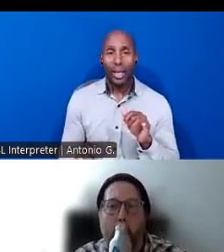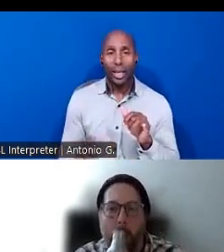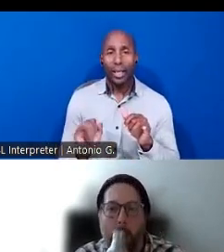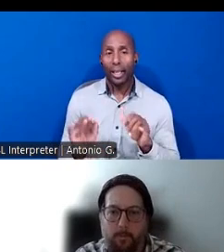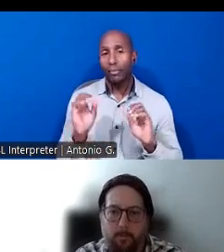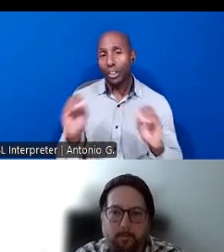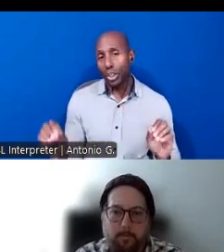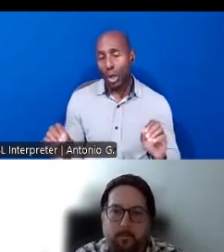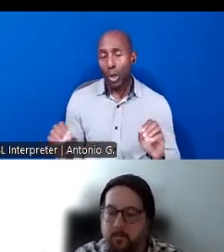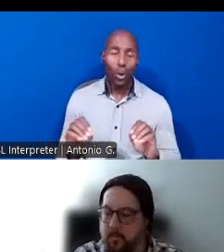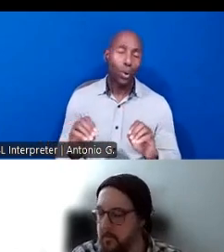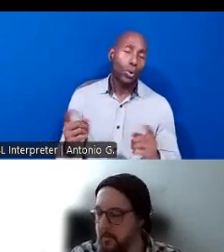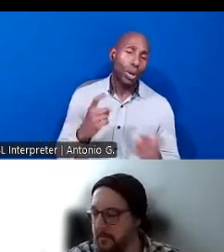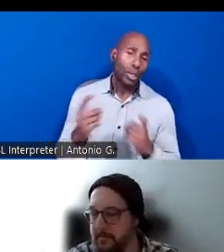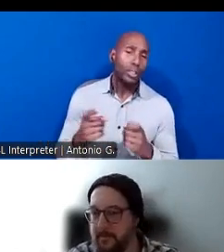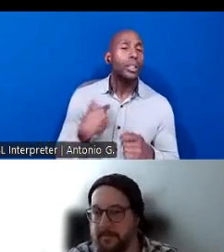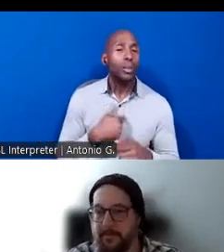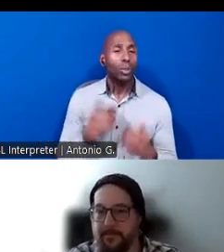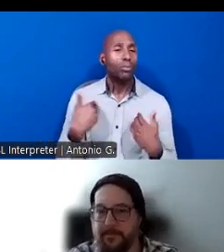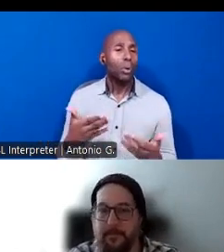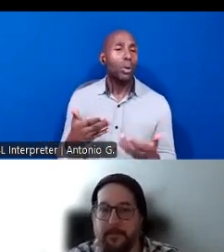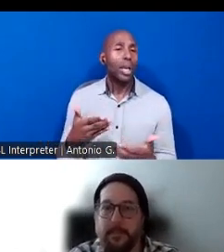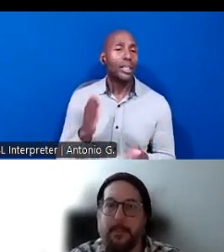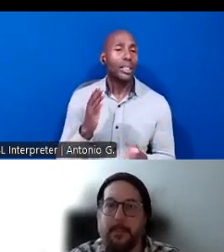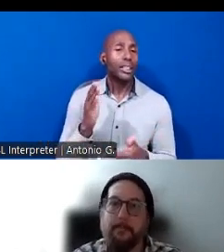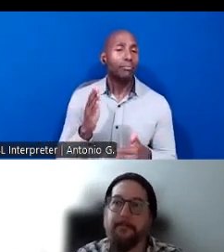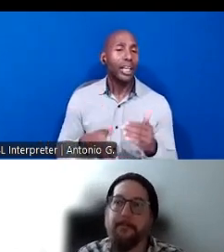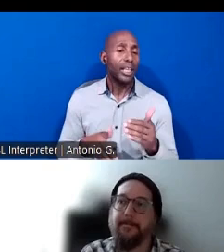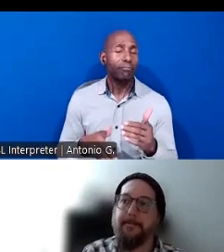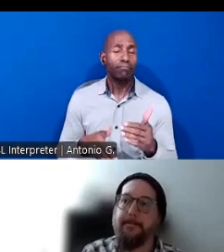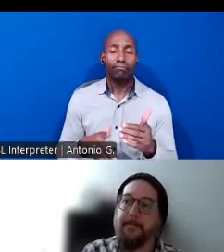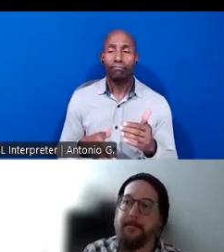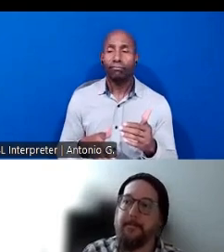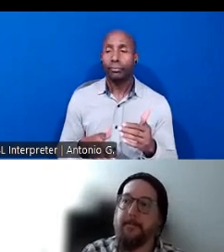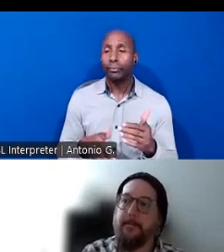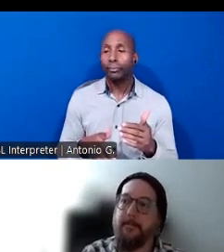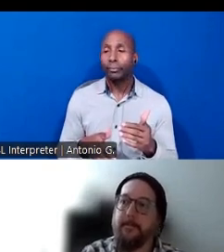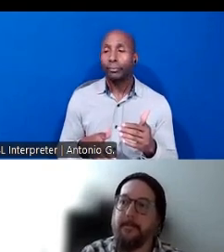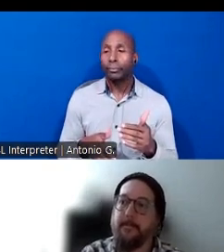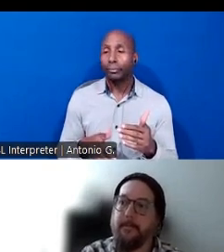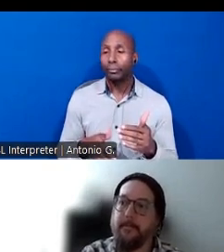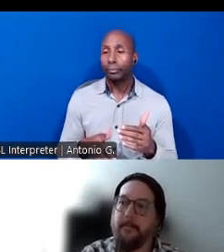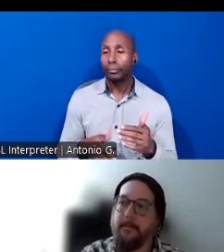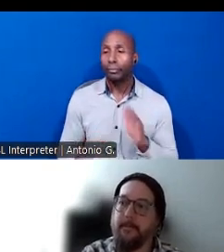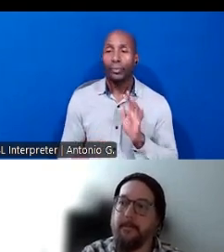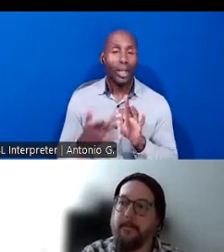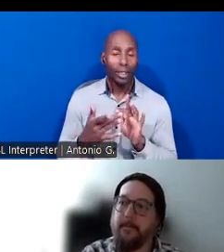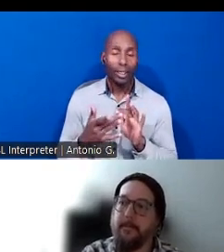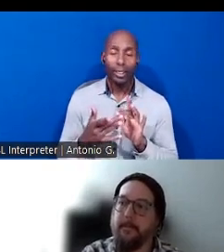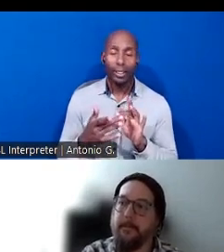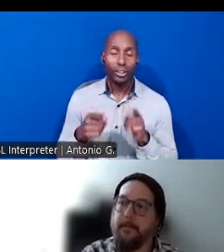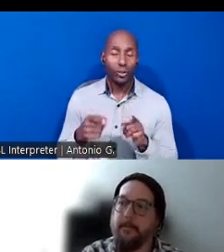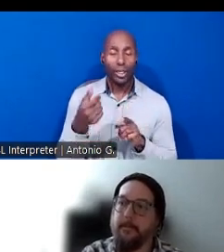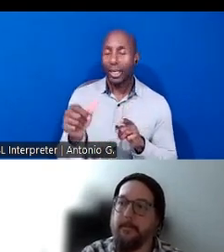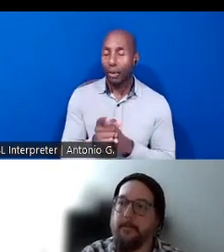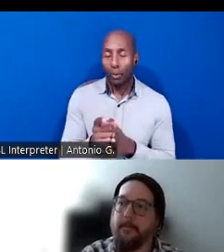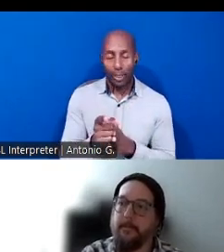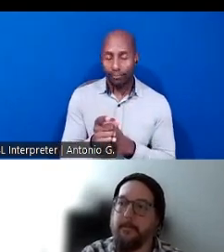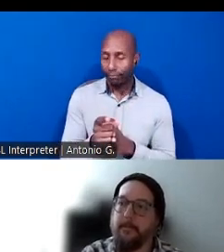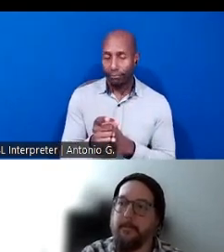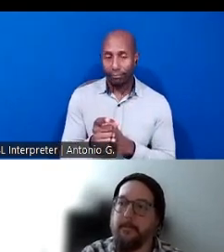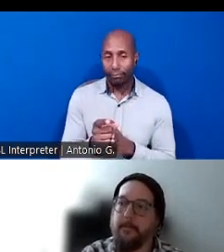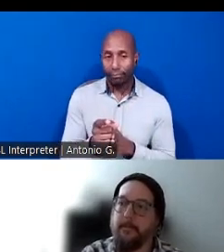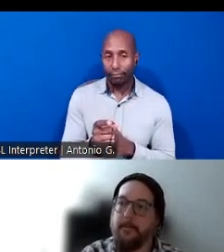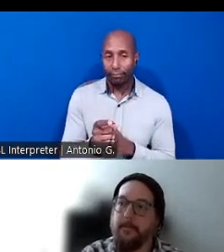webinar soon. And I'll just reiterate what Andrew said. Reach out to us at any point. And just as a